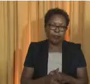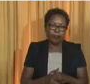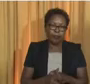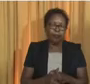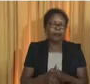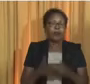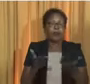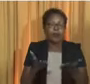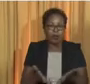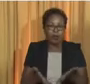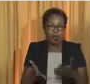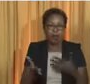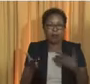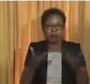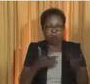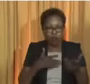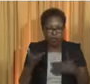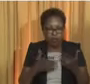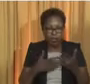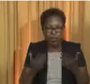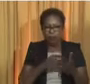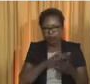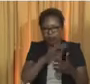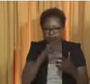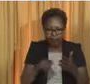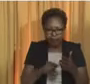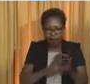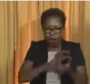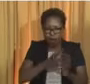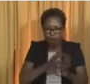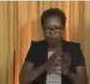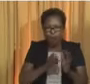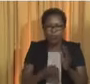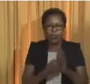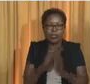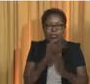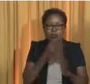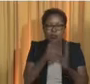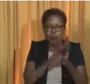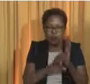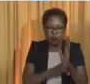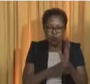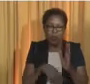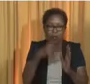Considering the progressive nature of the Constitution, a three-judge bench,